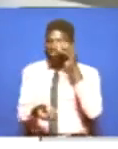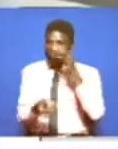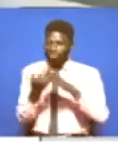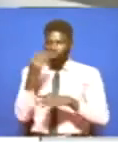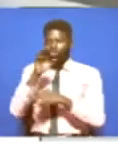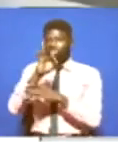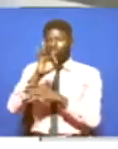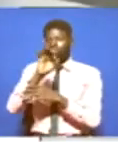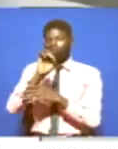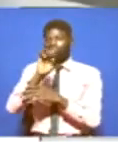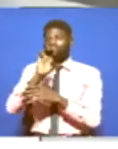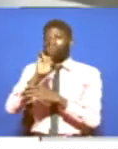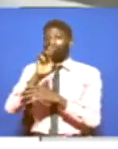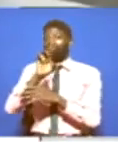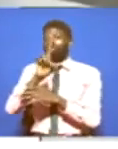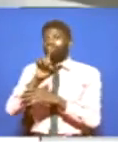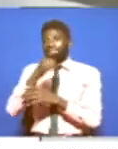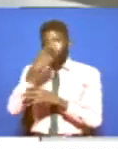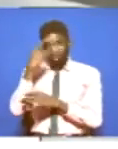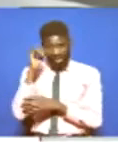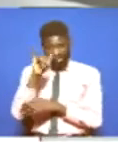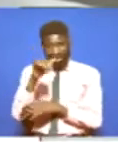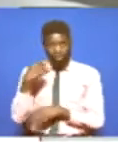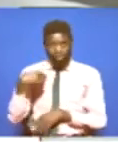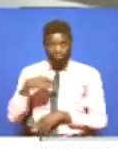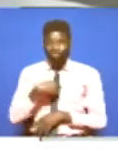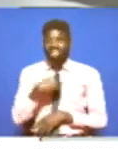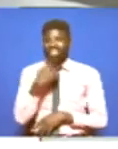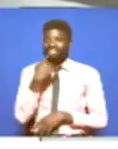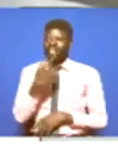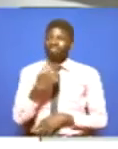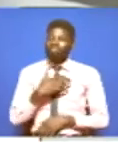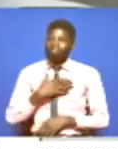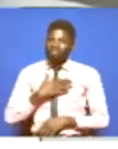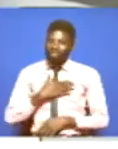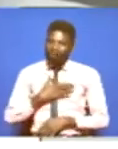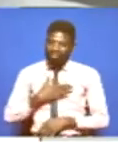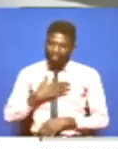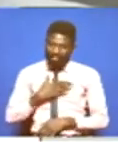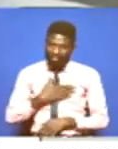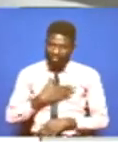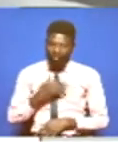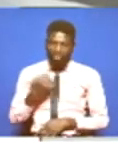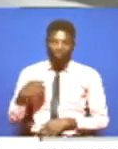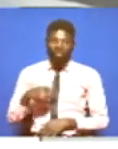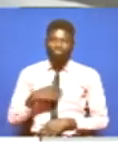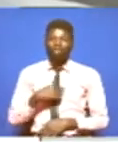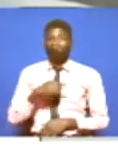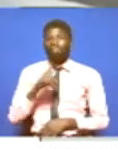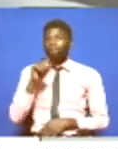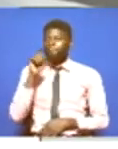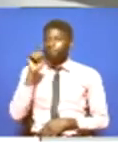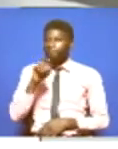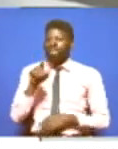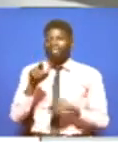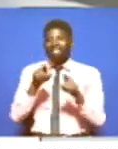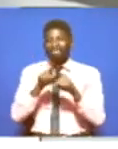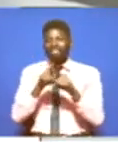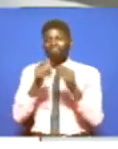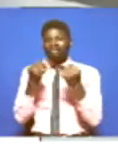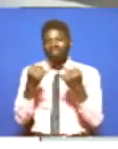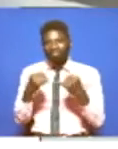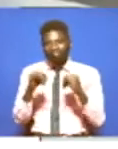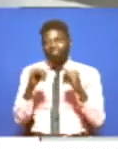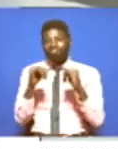And because of that, we are saying, please let us step low and slow,